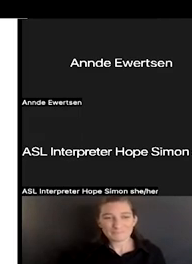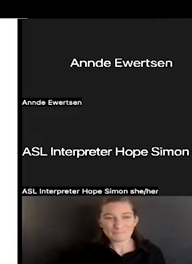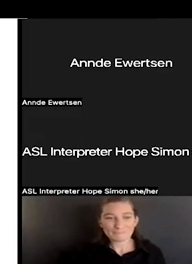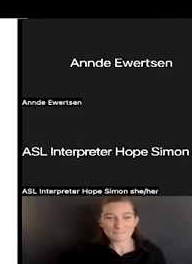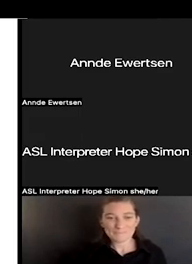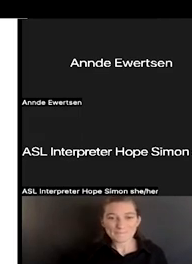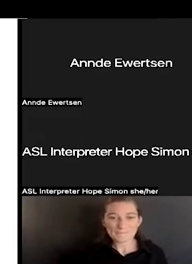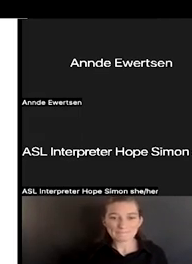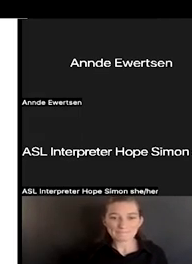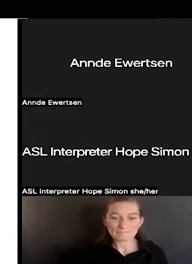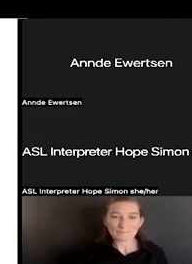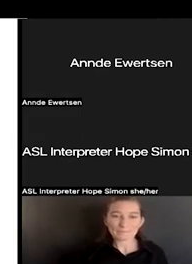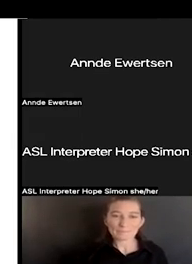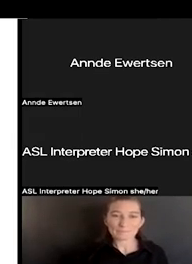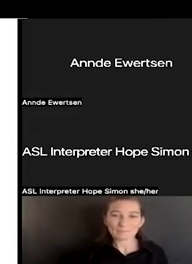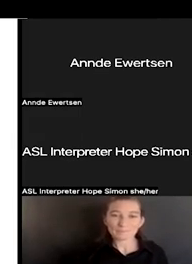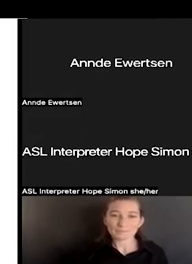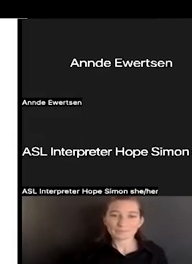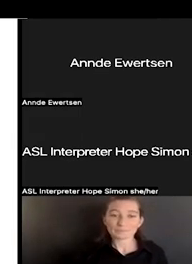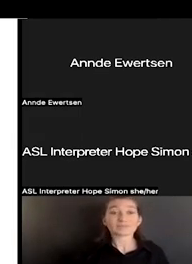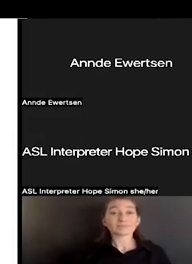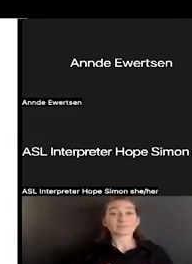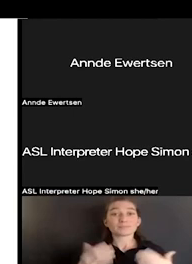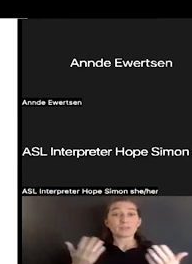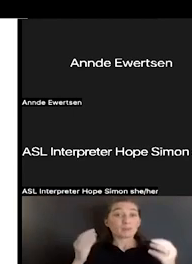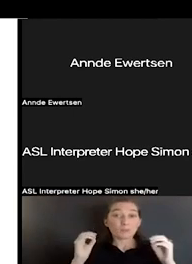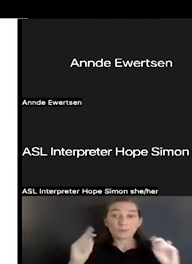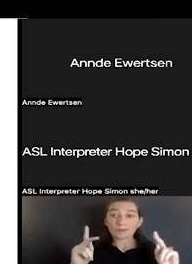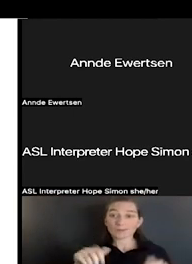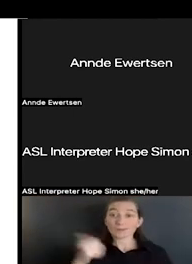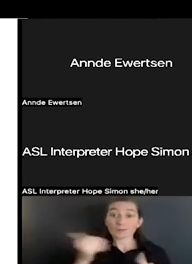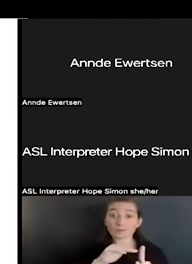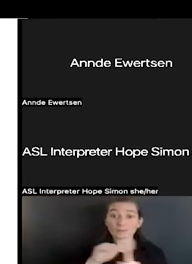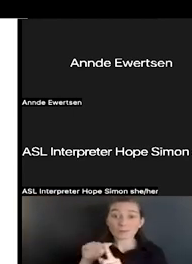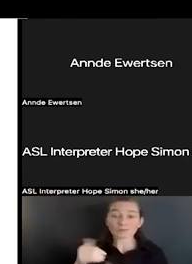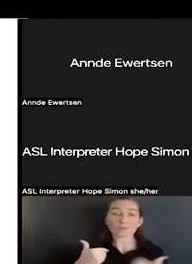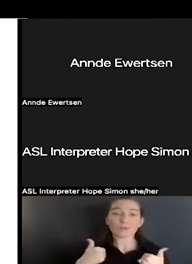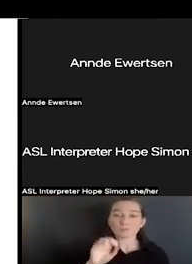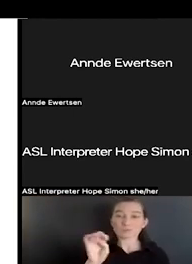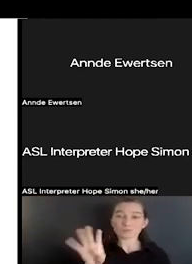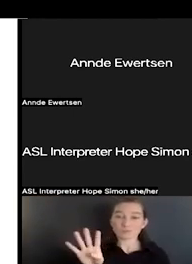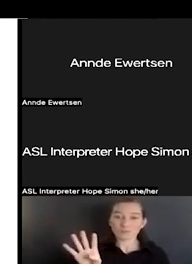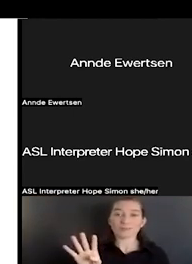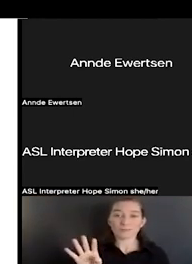Okay, so just another reminder about the survey for our workshop.